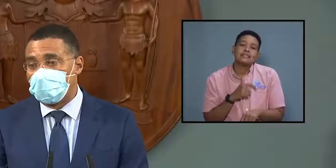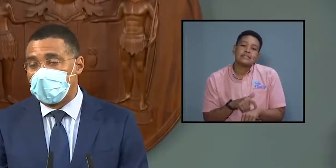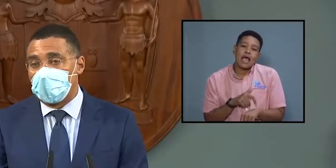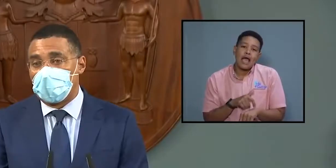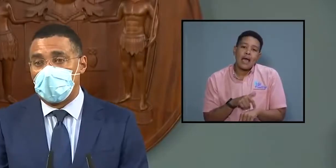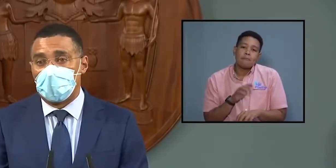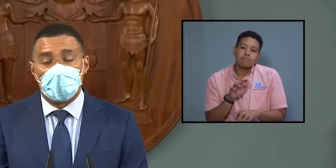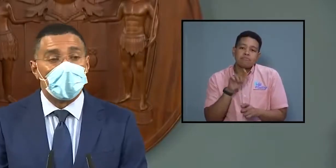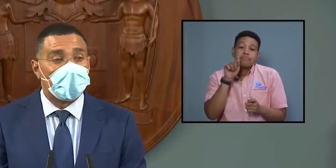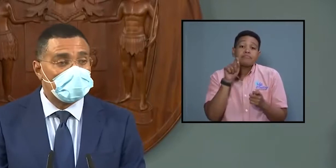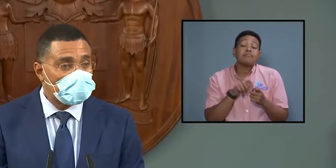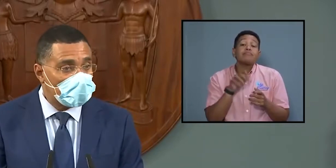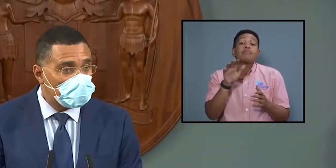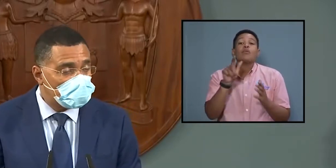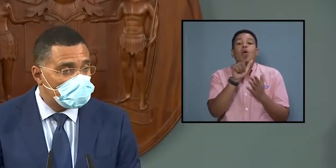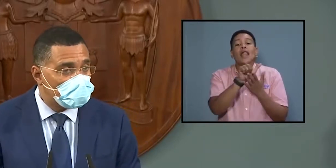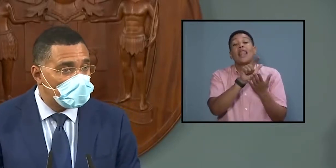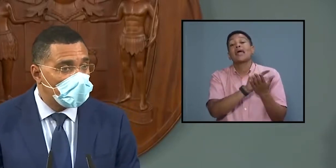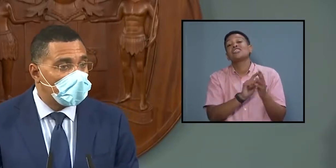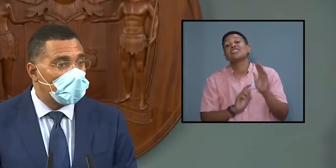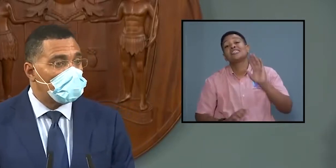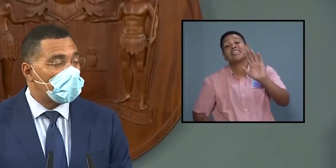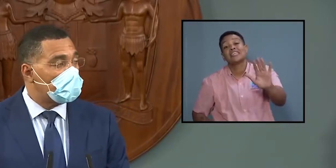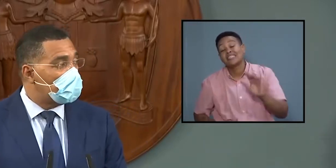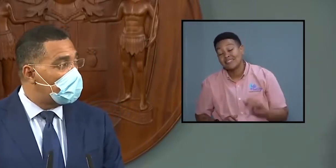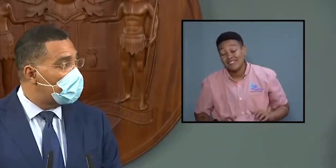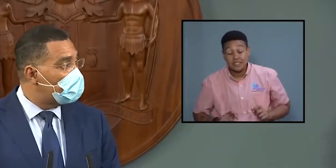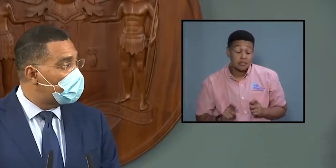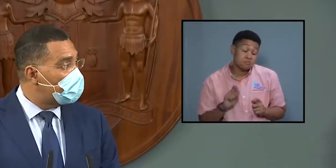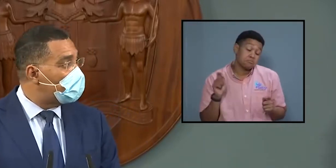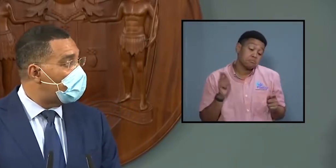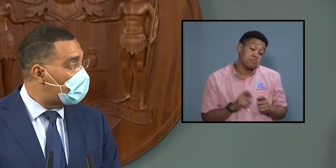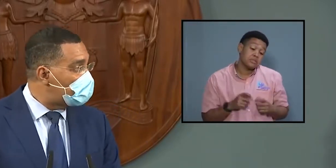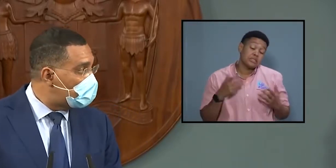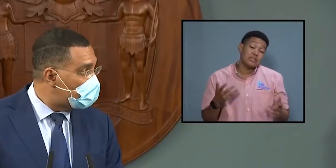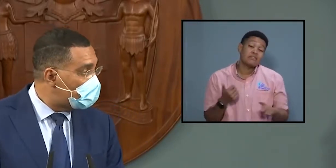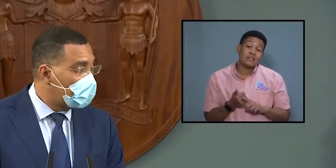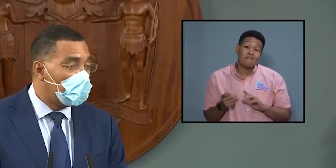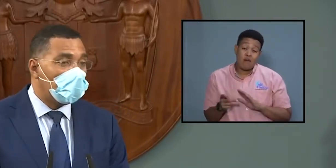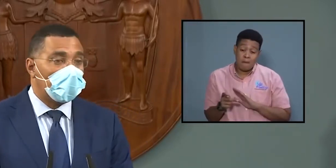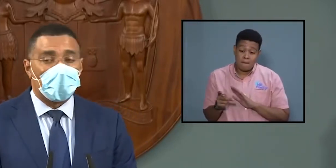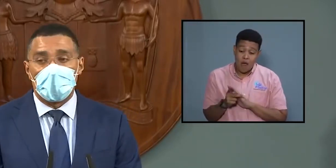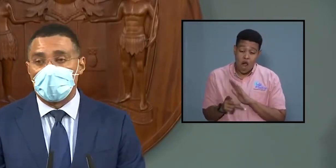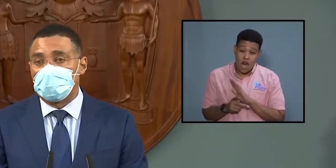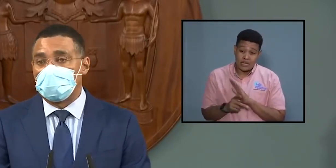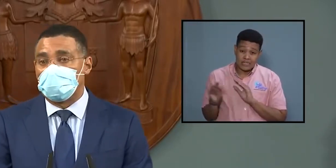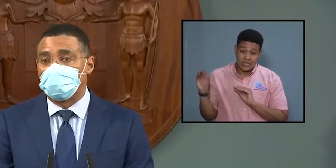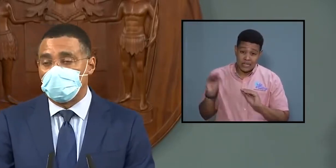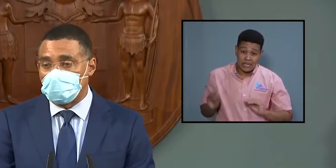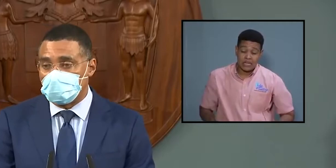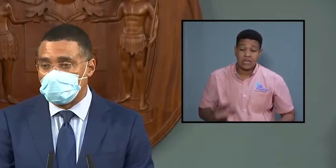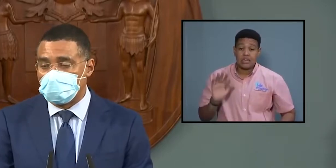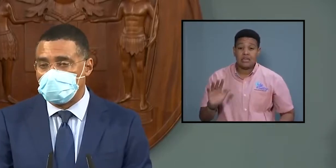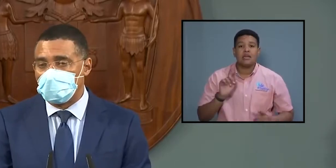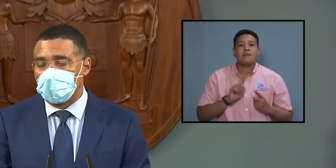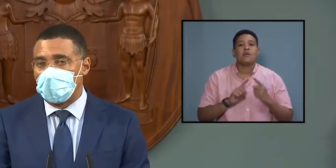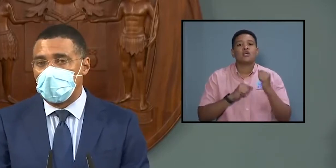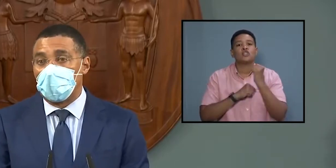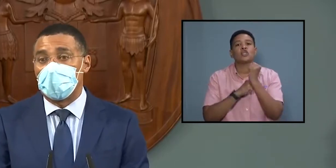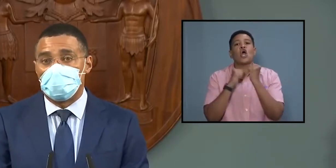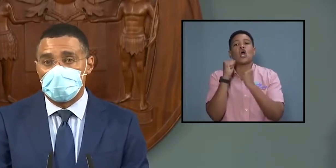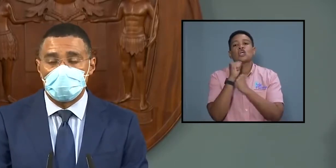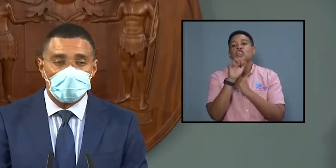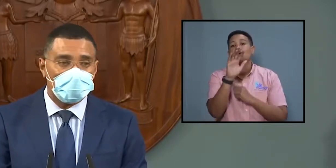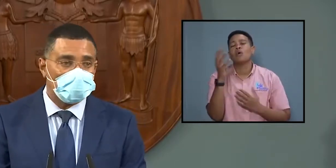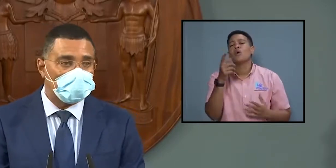Chang in the key security ministry after the island recorded a 10% increase in murders last year when